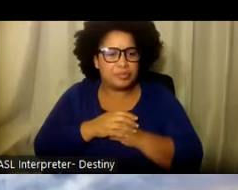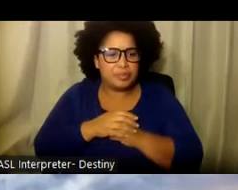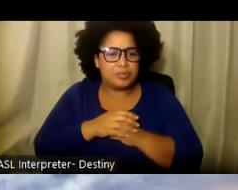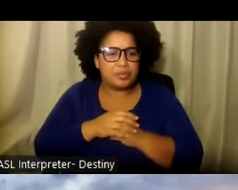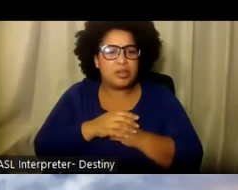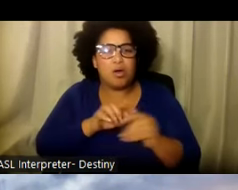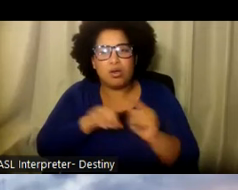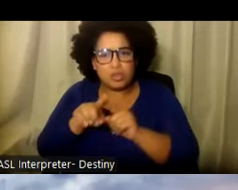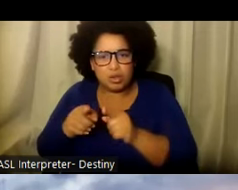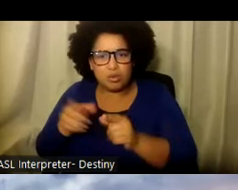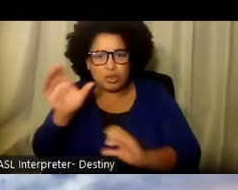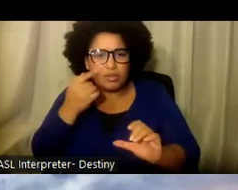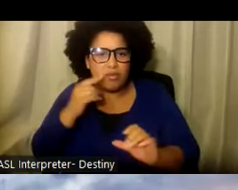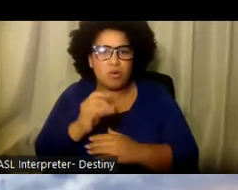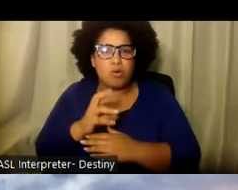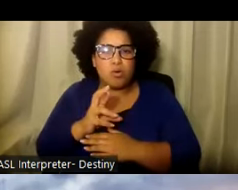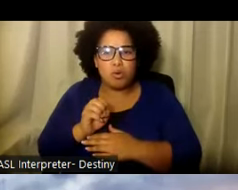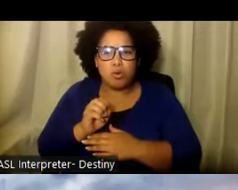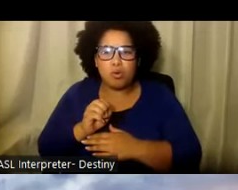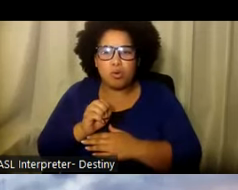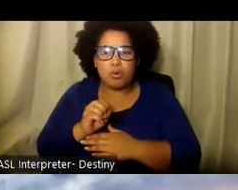program and identify.